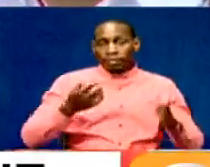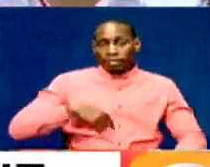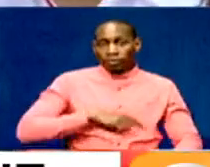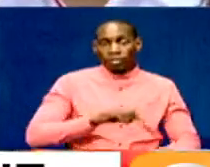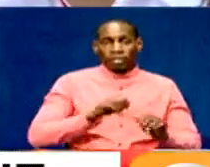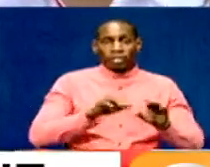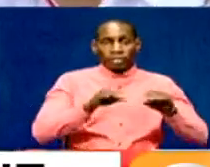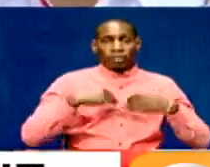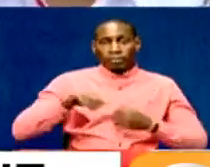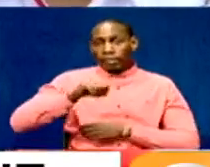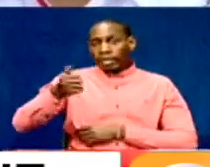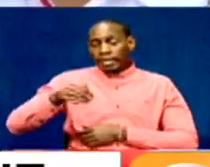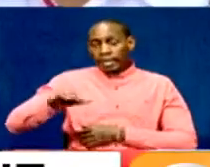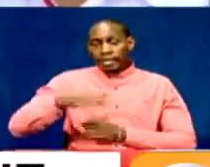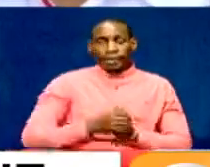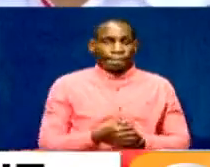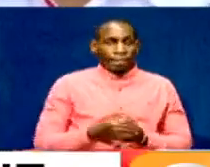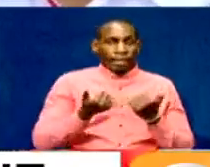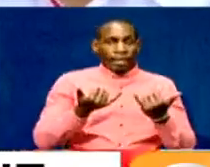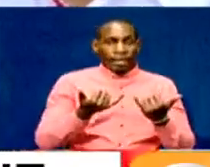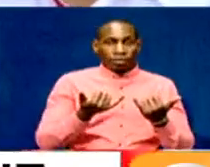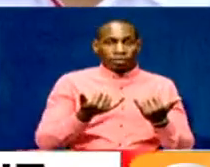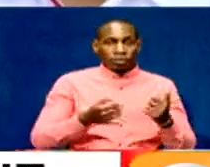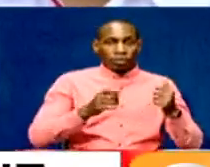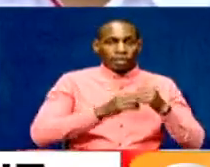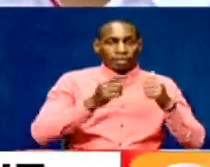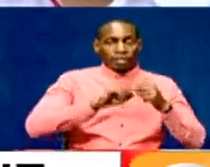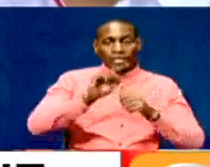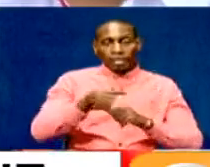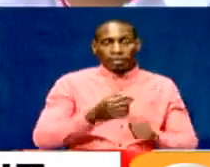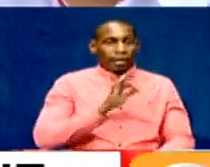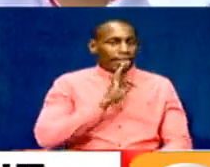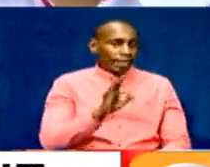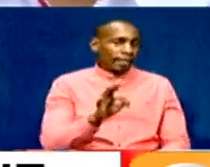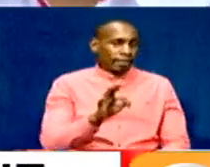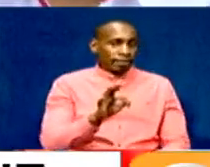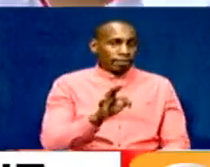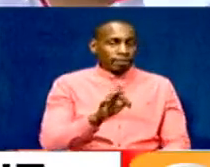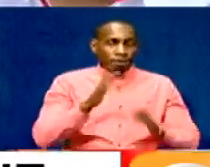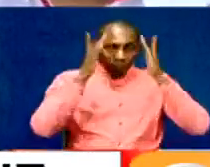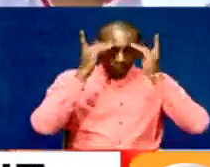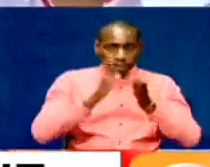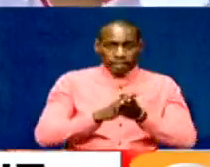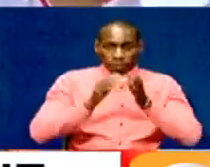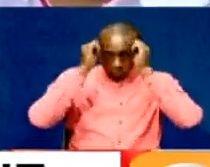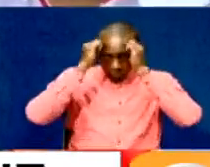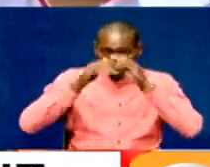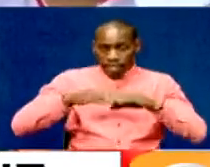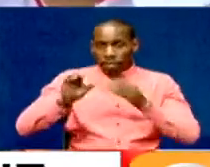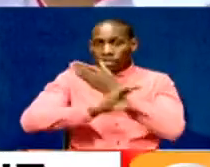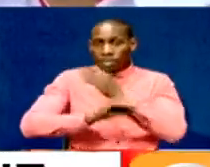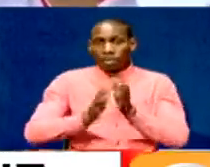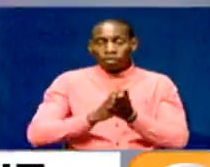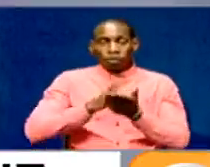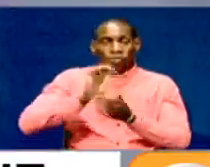are accepted elsewhere. So if you are getting up to 16,300 opting to go abroad, this is food